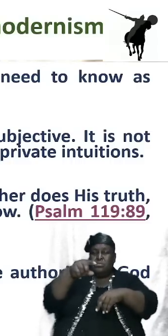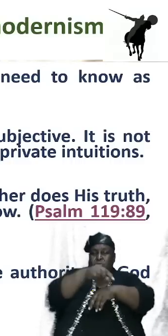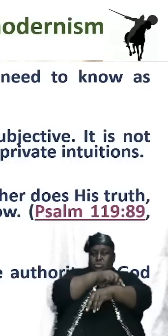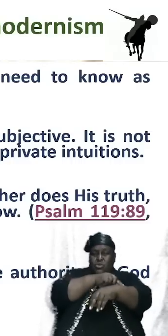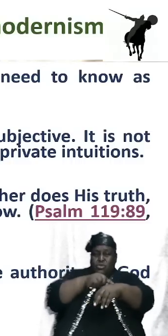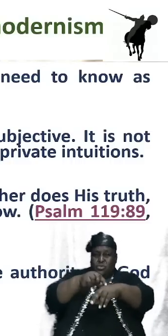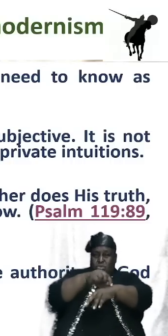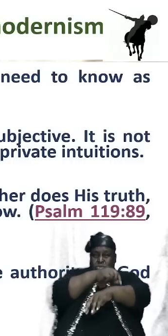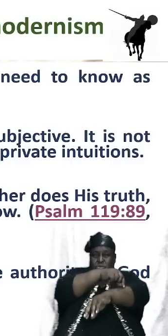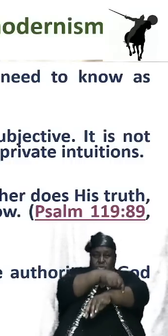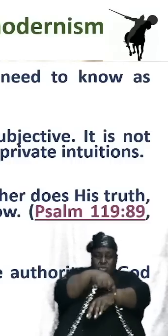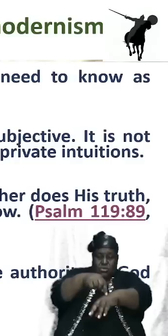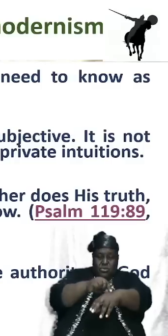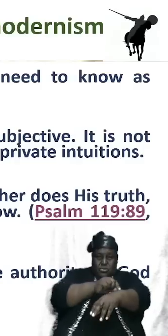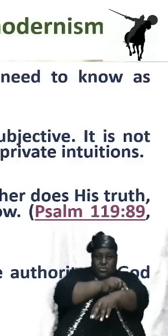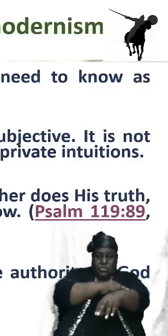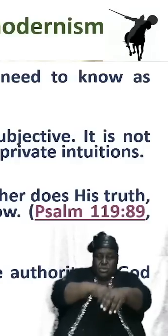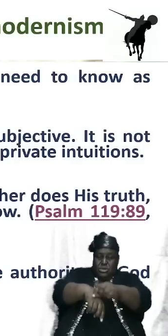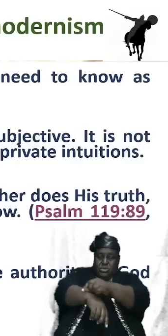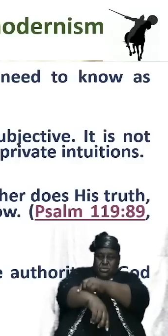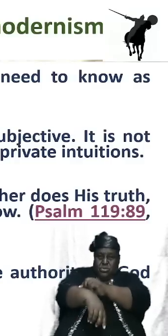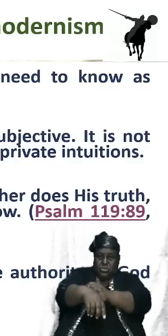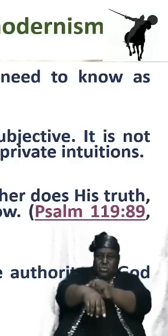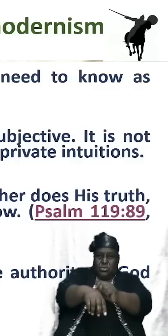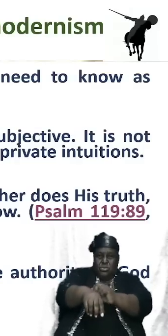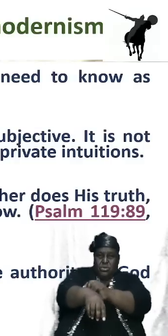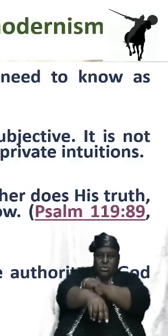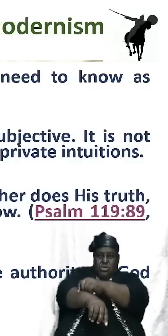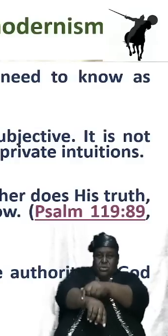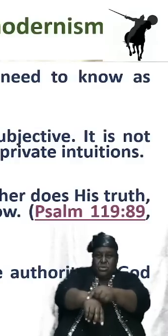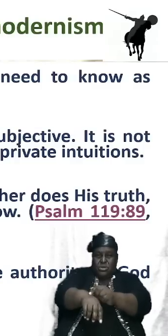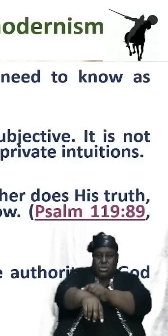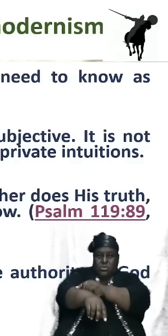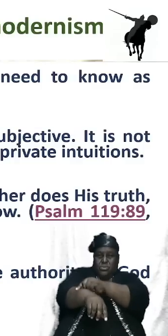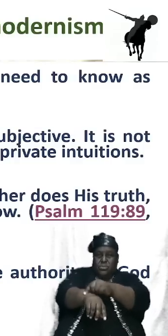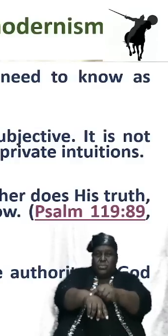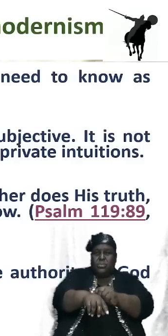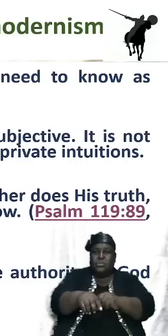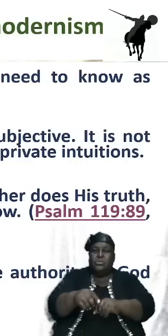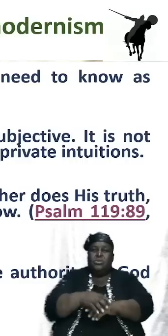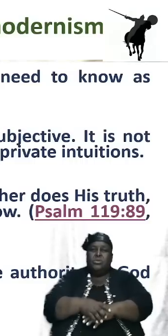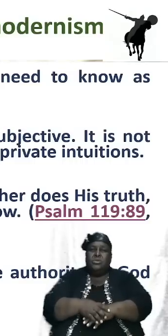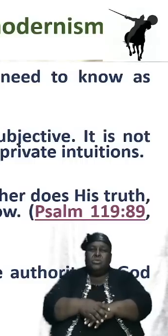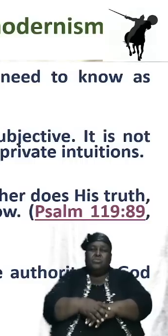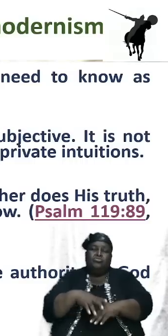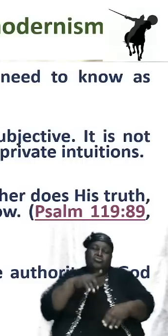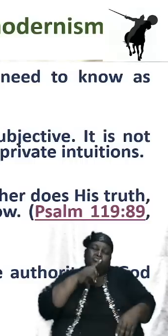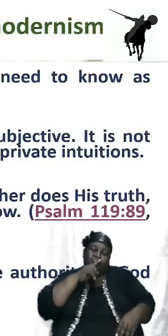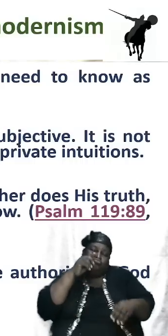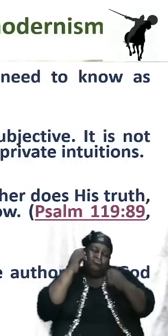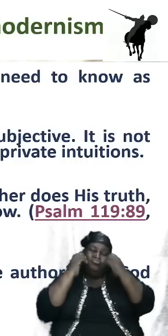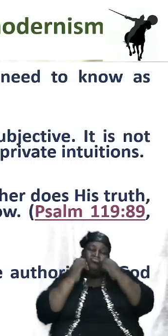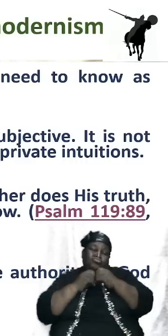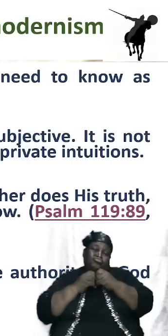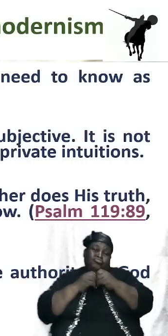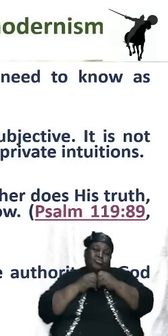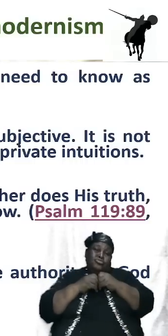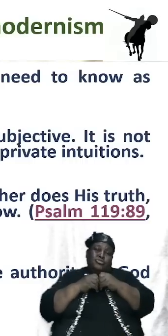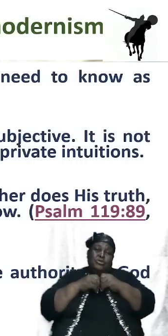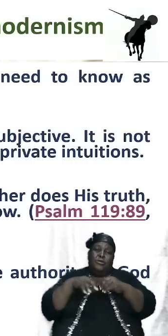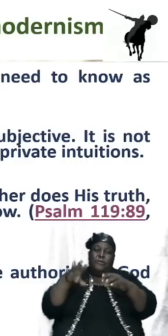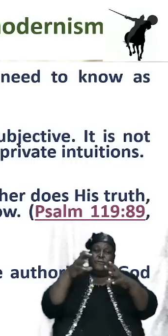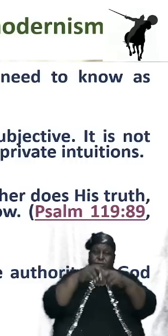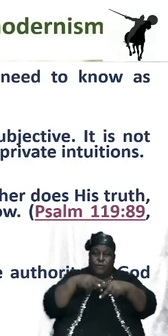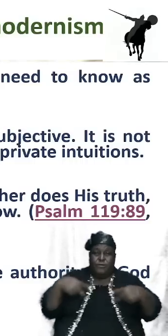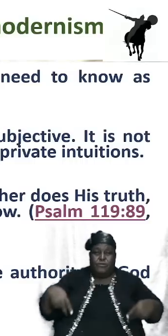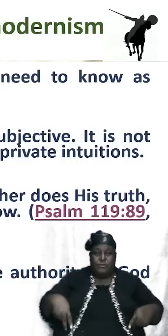why she got the tattoos. And said, I bet you some Judas, Pharisee Christians who are going to go against that. No,